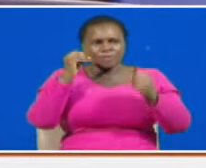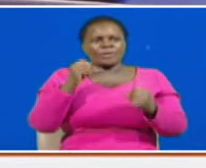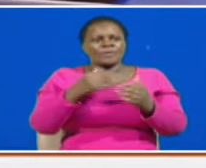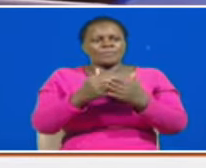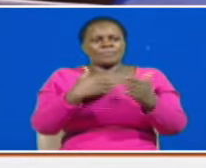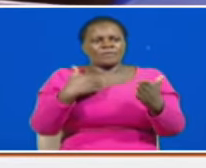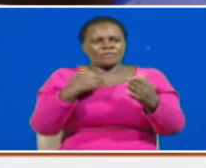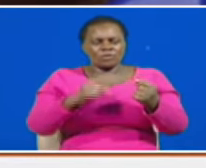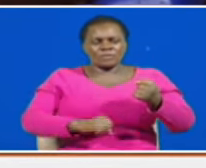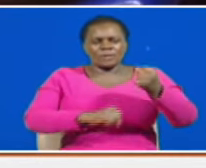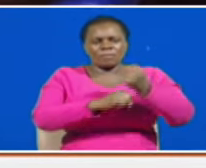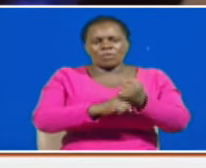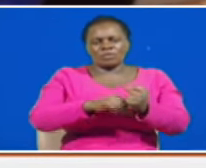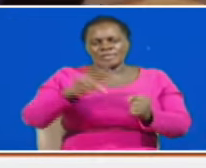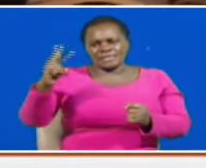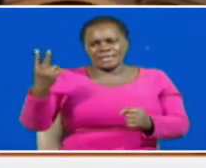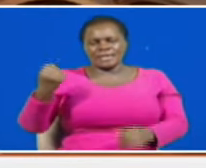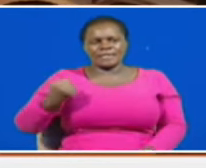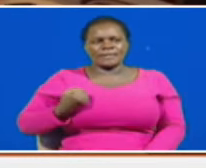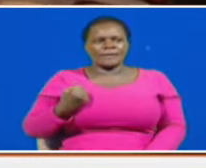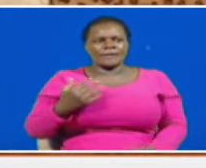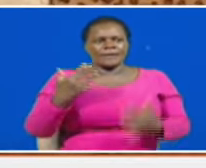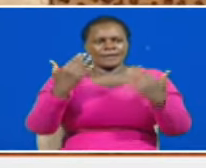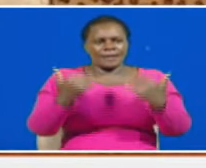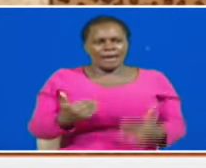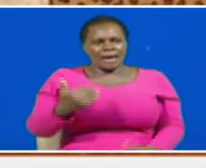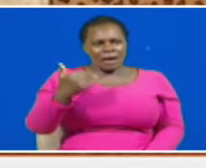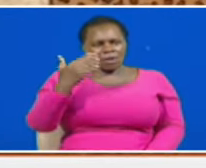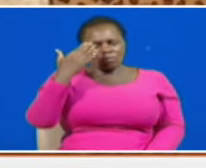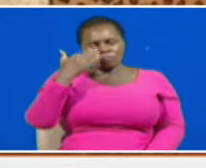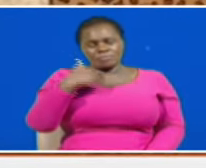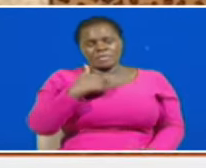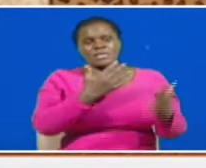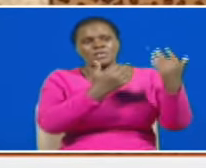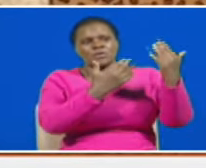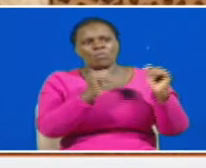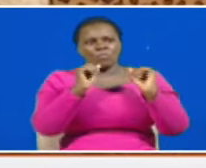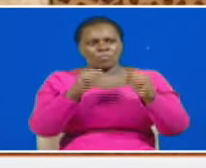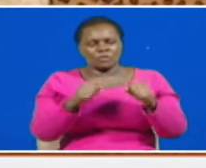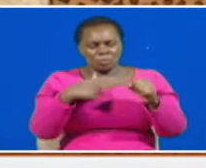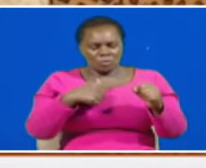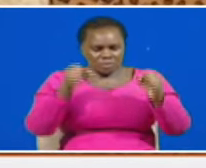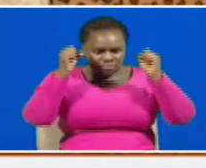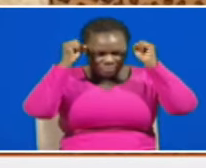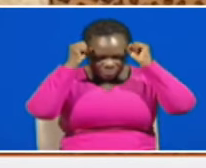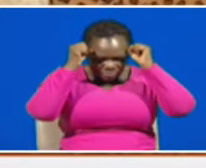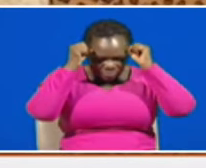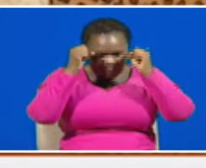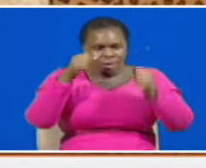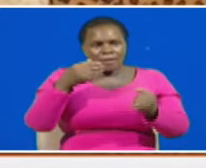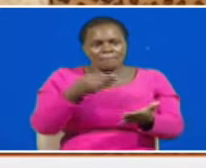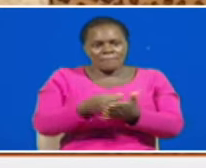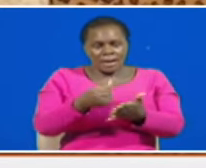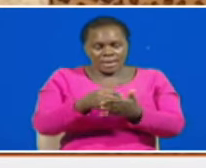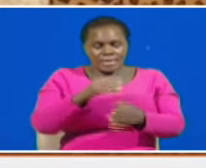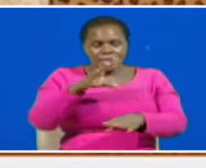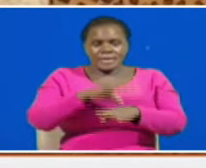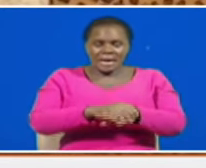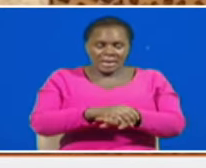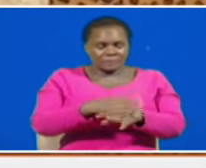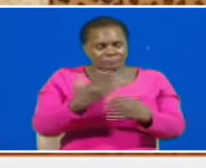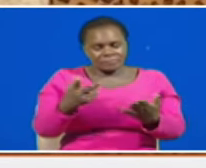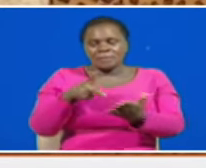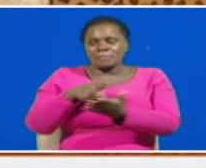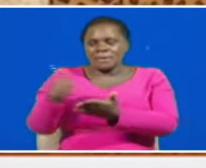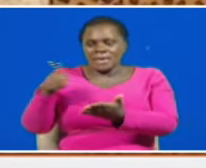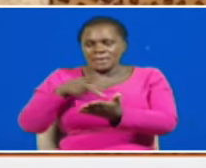throwing their weight behind Florence. Nsa sioni matumaini kwamba ndeza kusoma, manake pesa zikipatikana na zidi